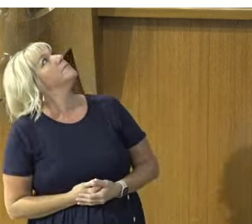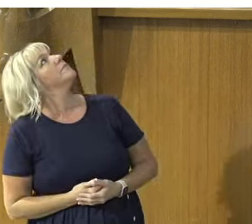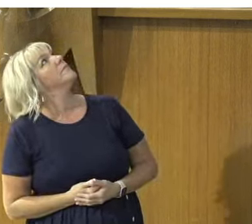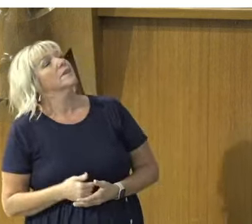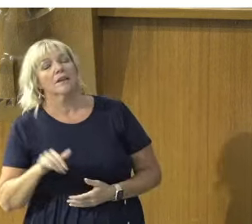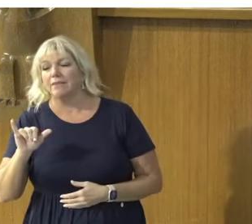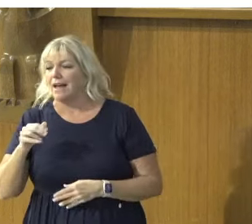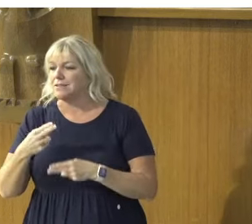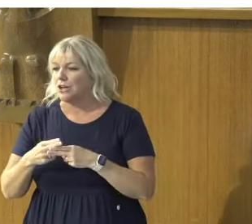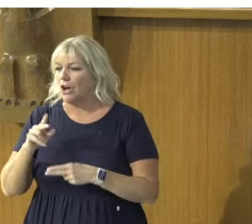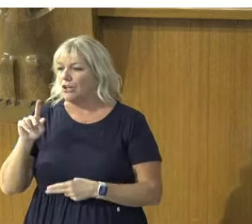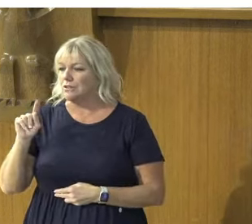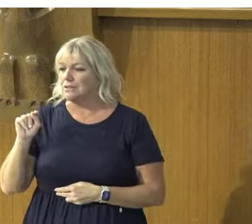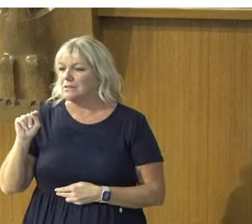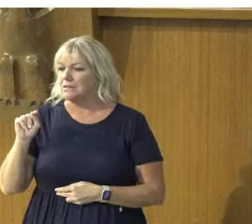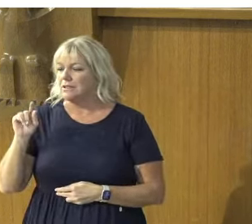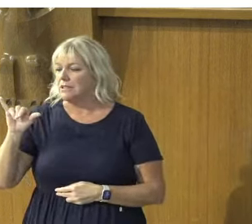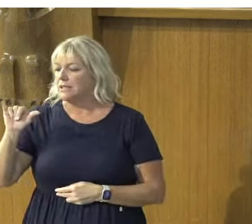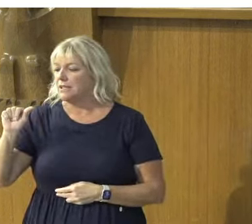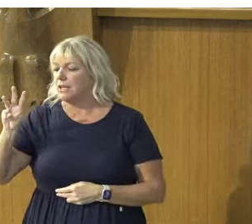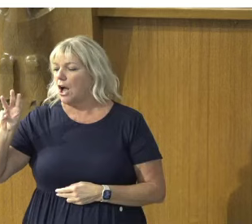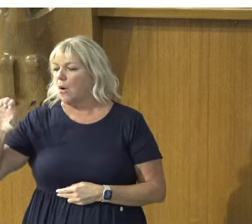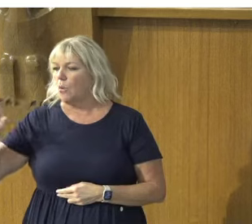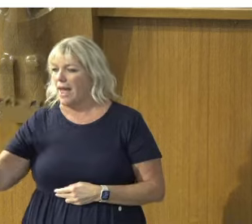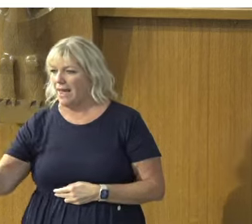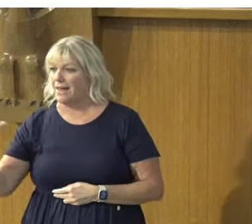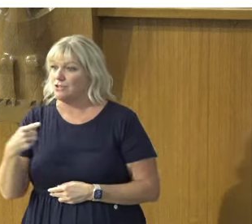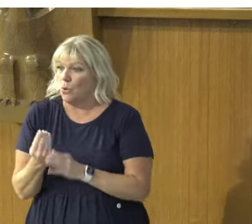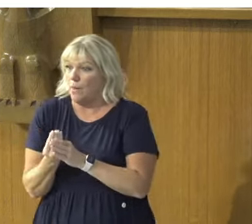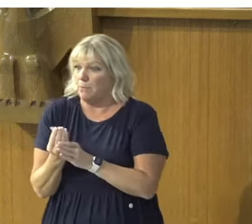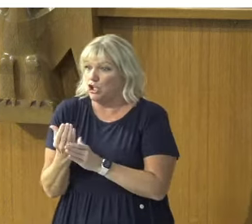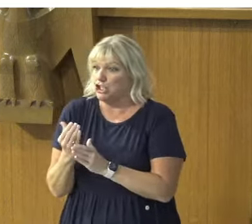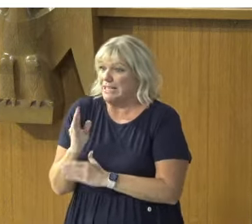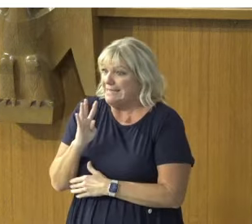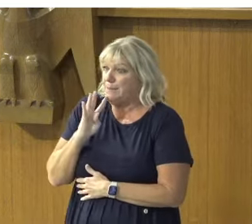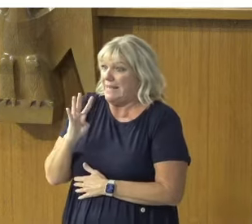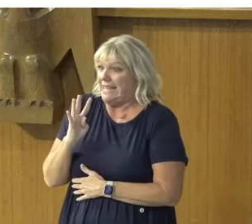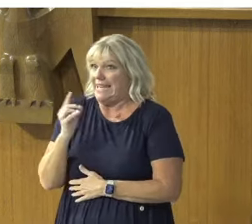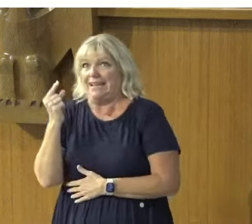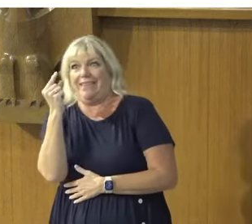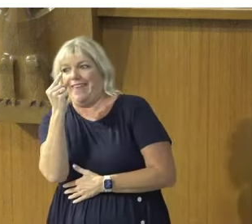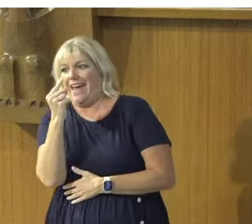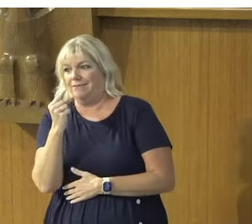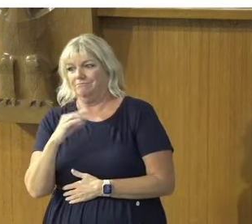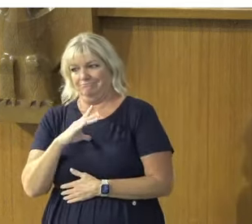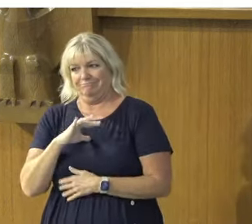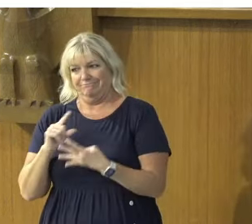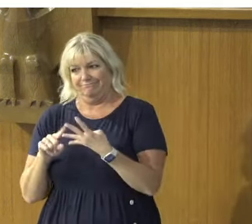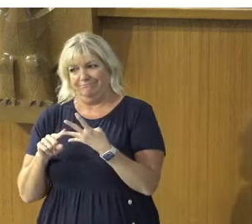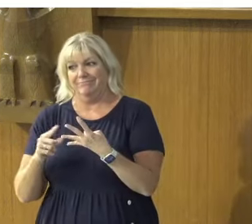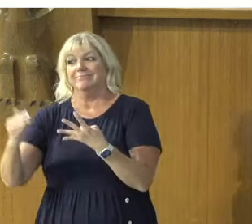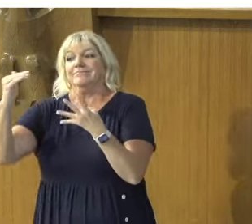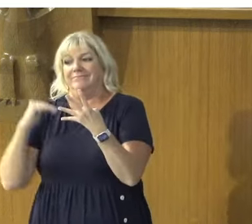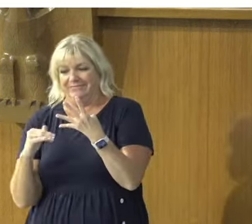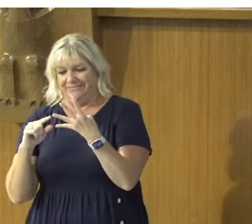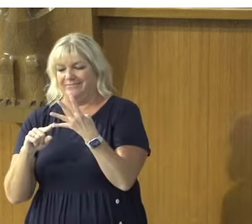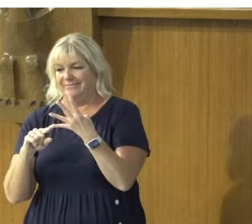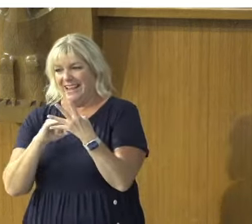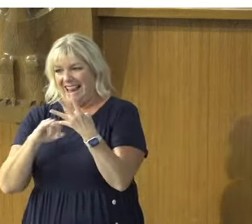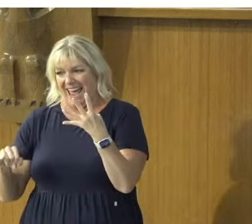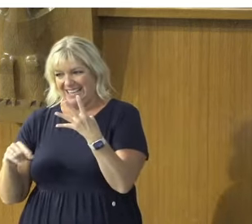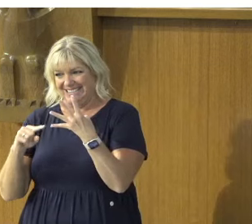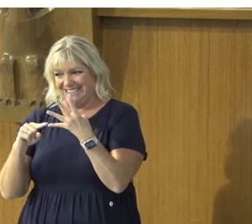really technically correct, is Yahweh. So that bush is speaking in this painting, and I really like that one. Now, finally, I